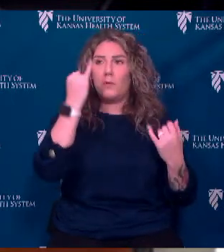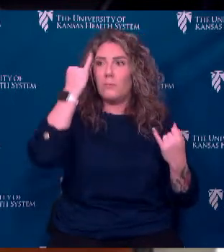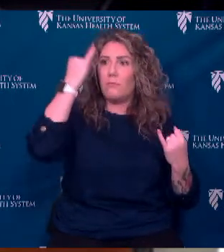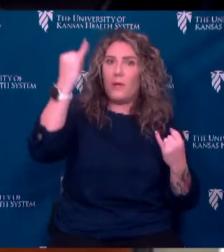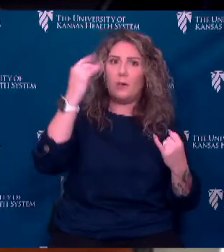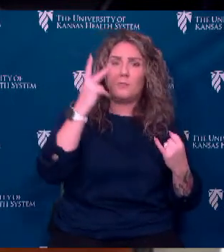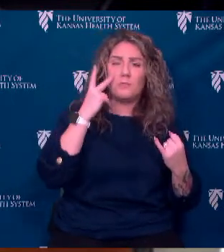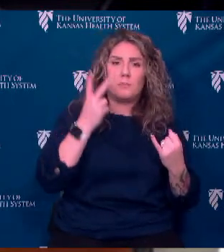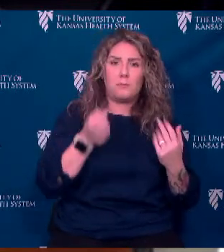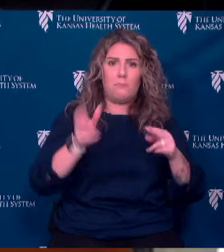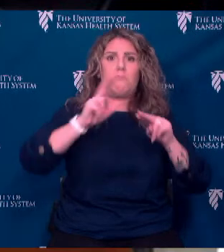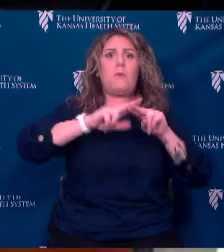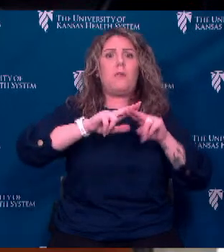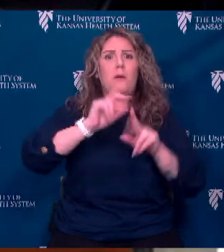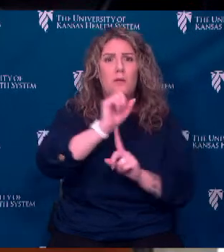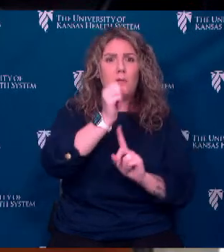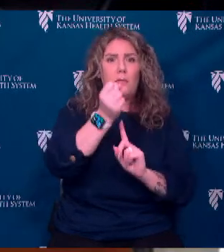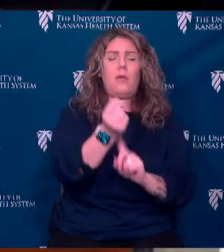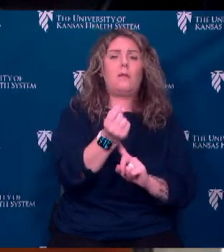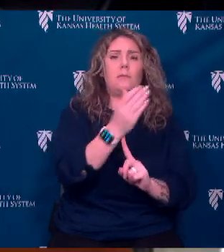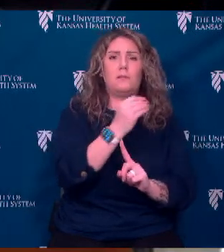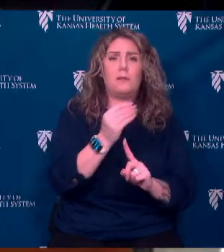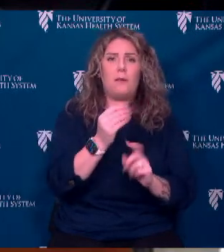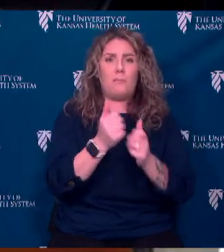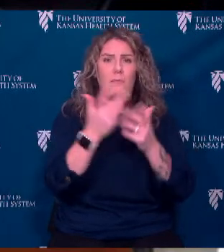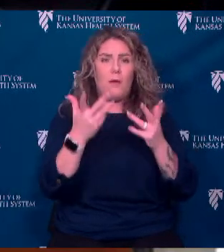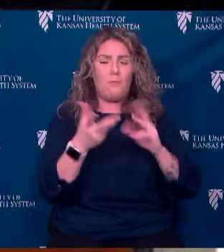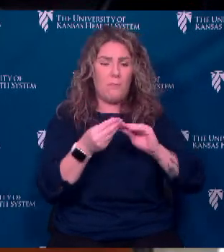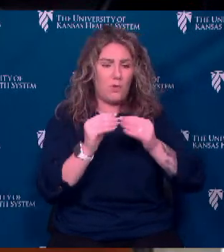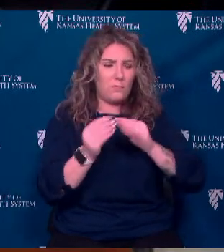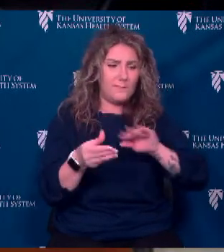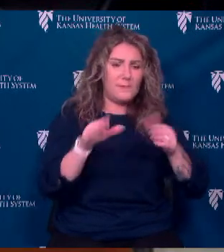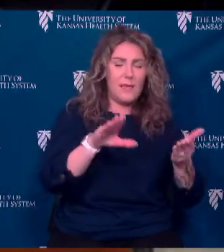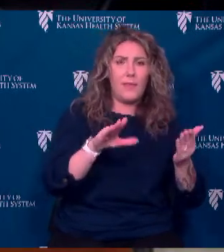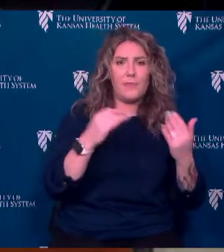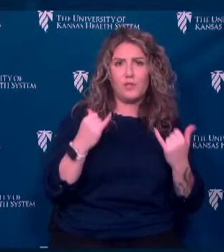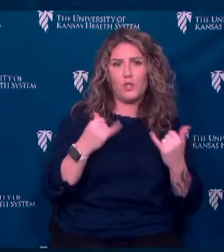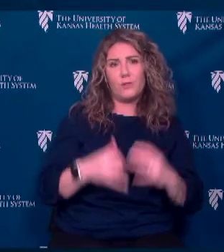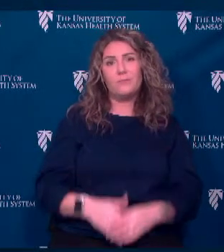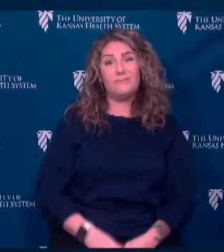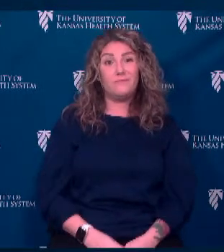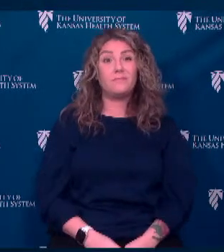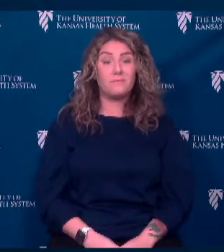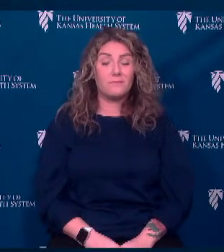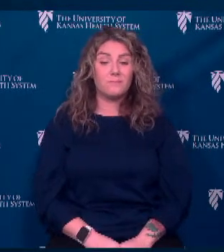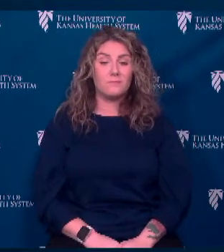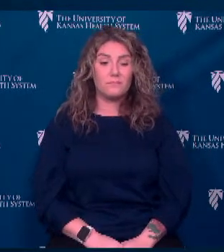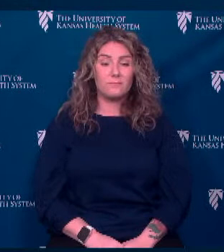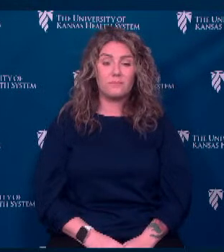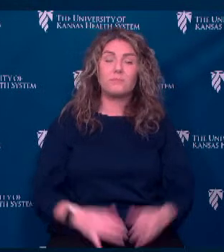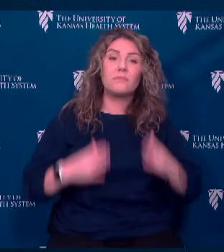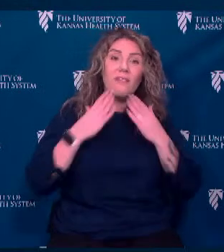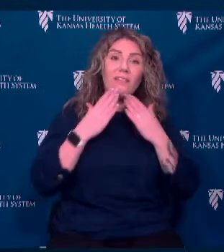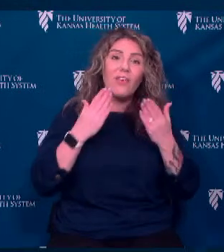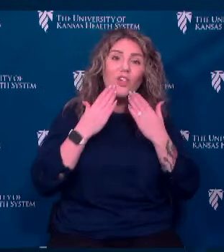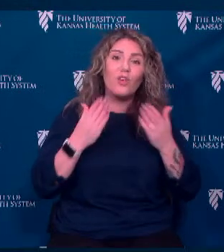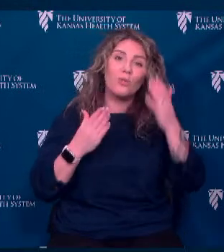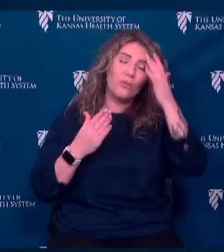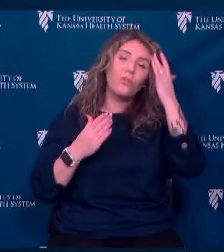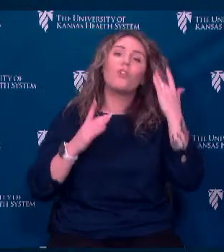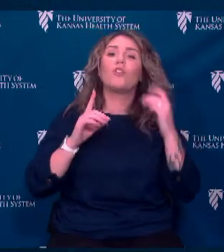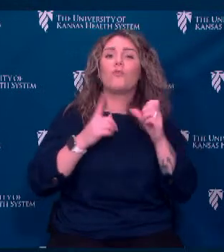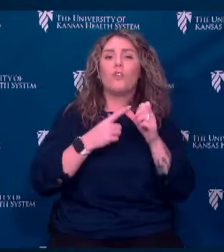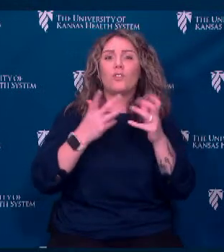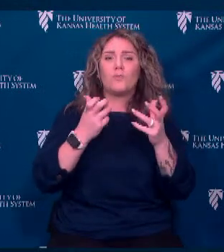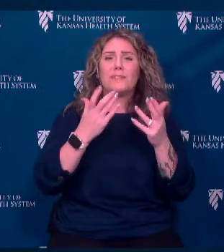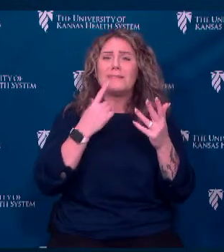see the spike in cases and the number of deaths that we currently are seeing. All right. Thank you, guys. First of all, let me just say